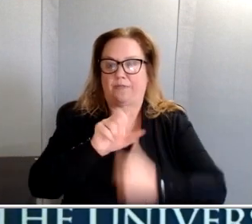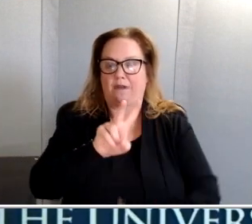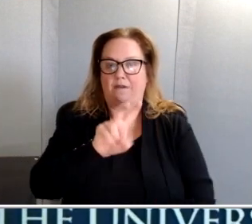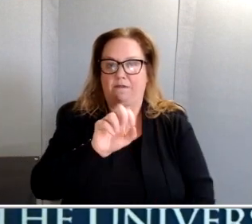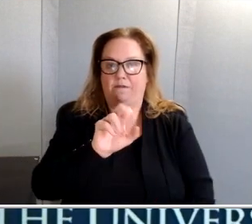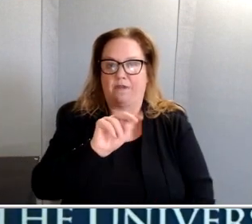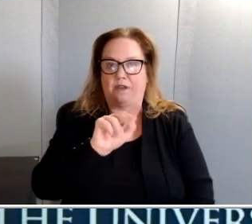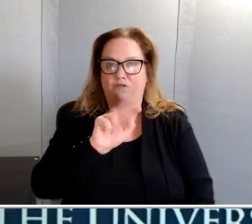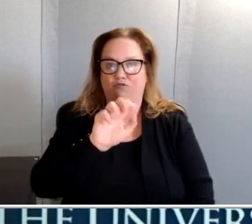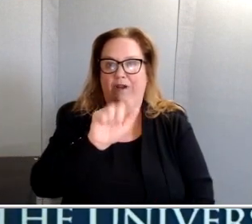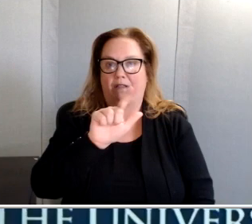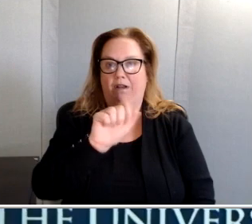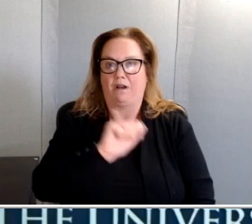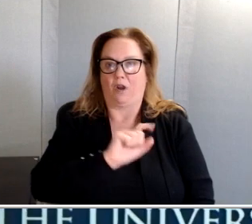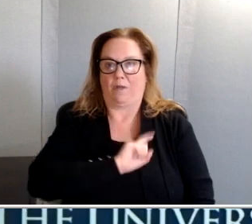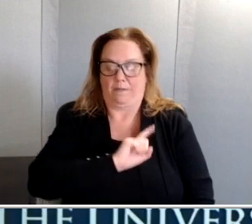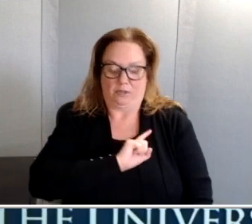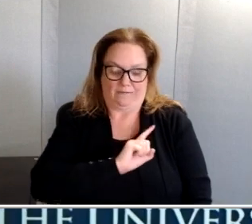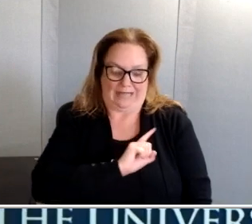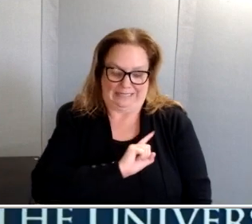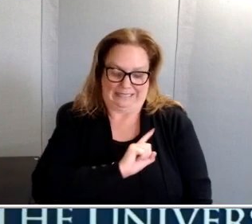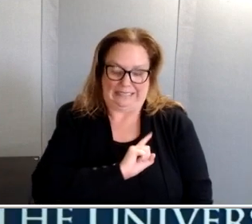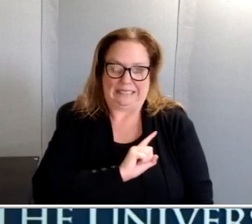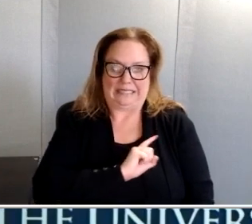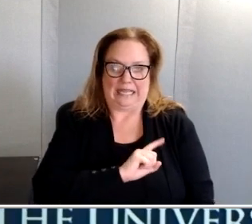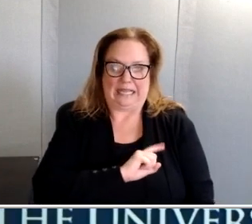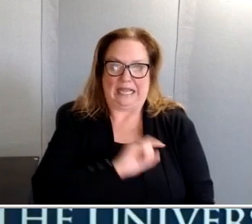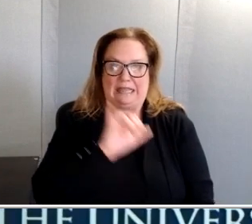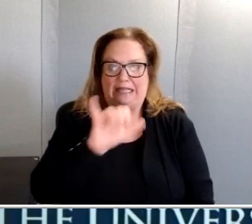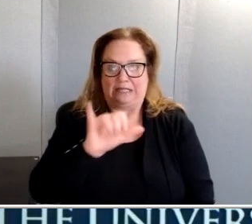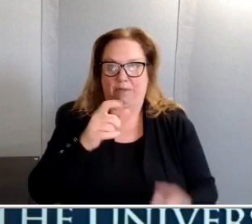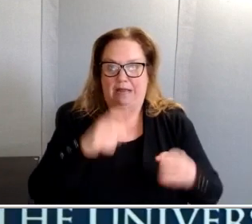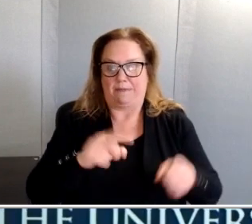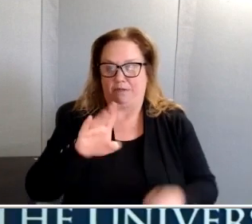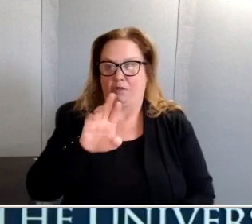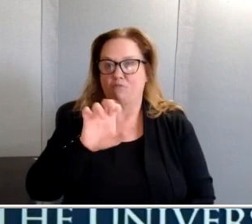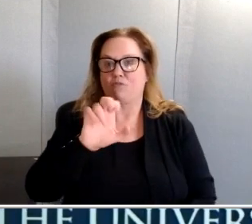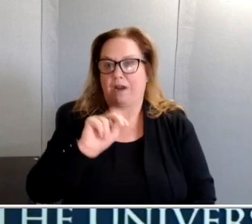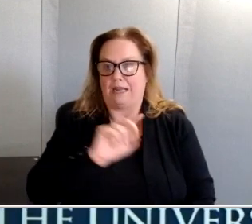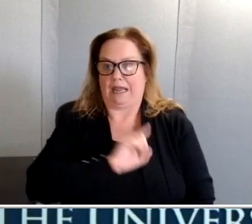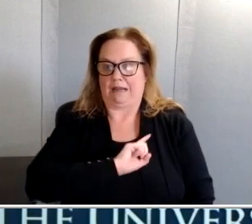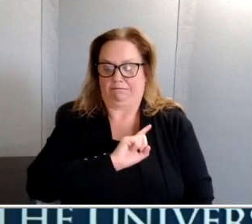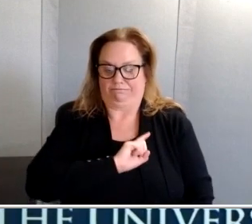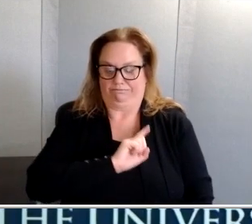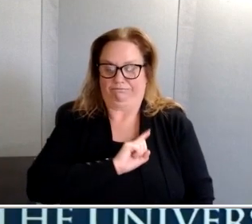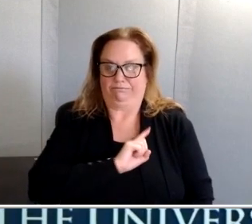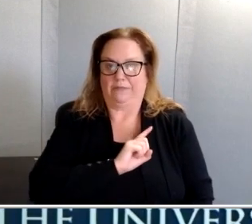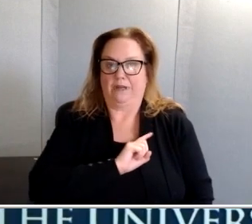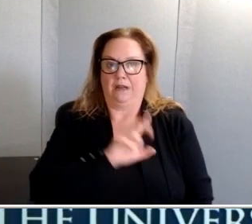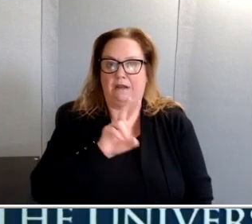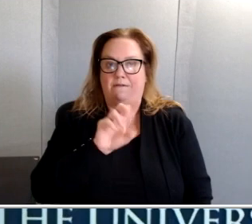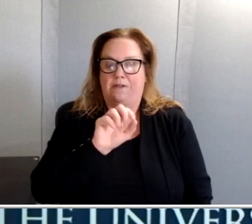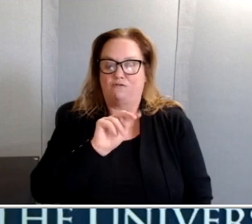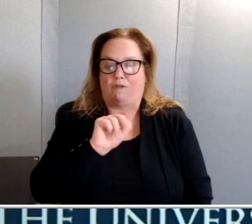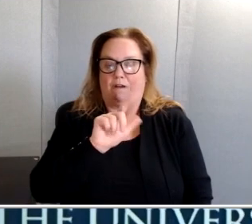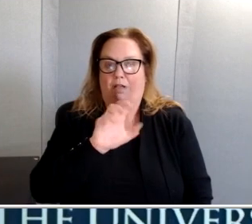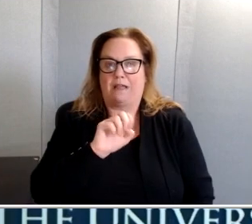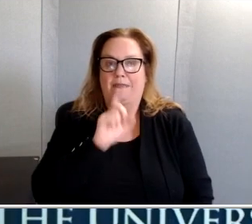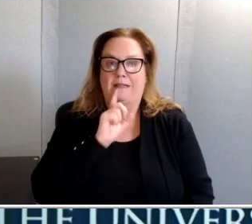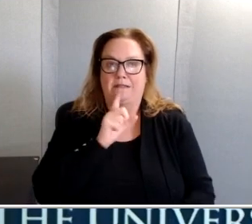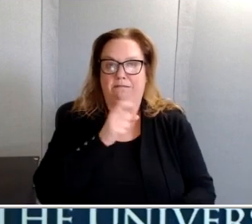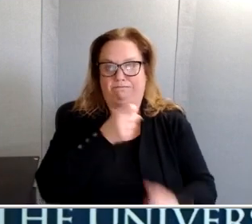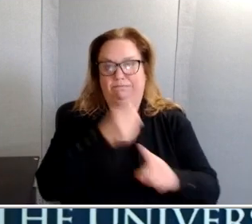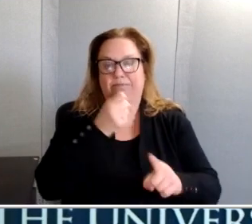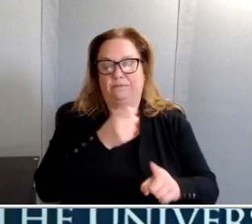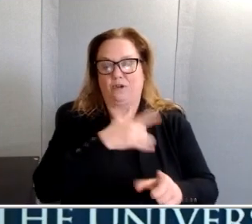goes all of a sudden very, very fast. That's exactly what Mr. Pitts had. He had ventricular tachycardia, and it's one of those risk factors for sudden cardiac death. When